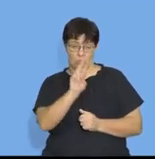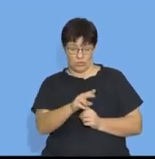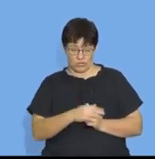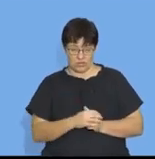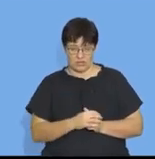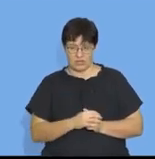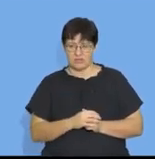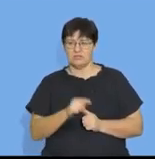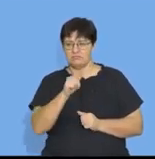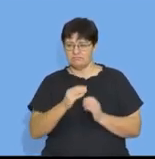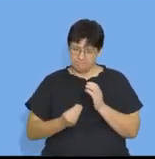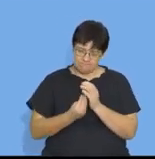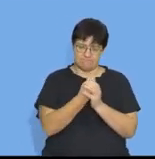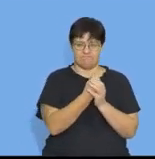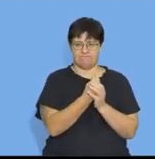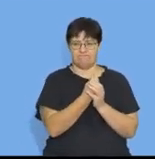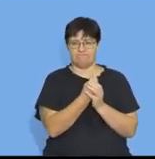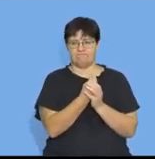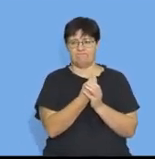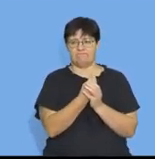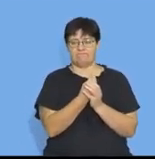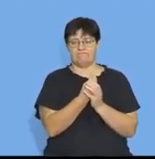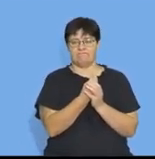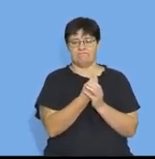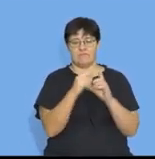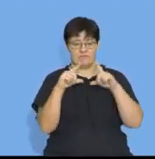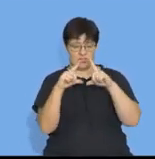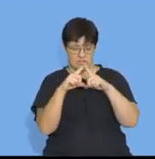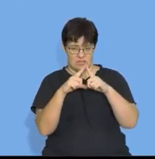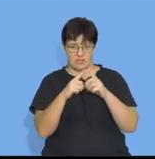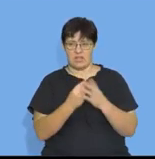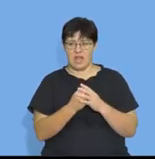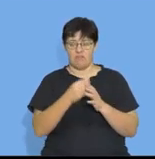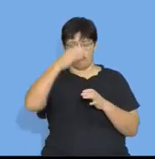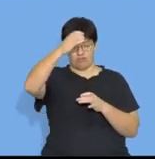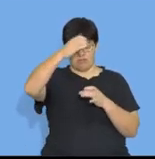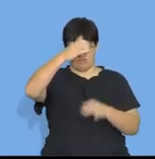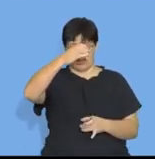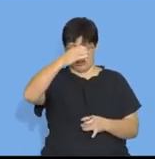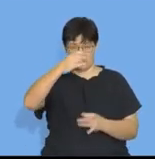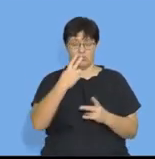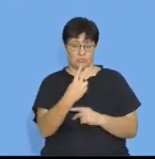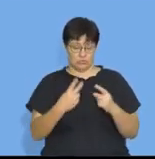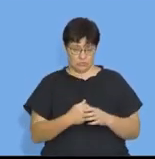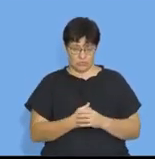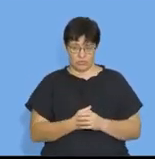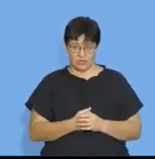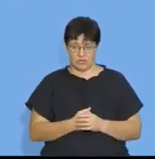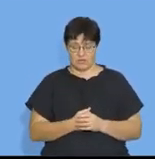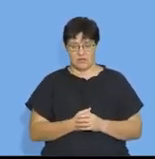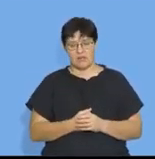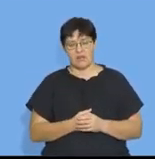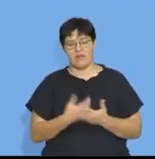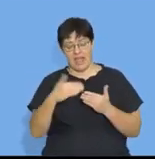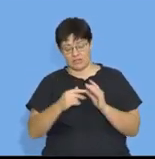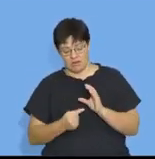it, and this is what it looks like, and that is inserted into the vagina. It has two rings, an inner ring and an outer ring